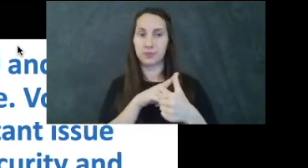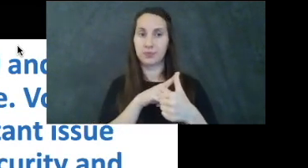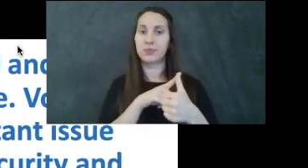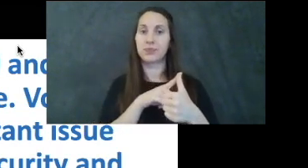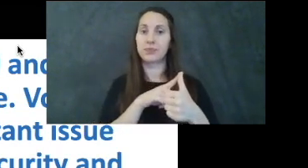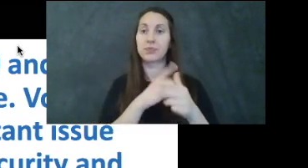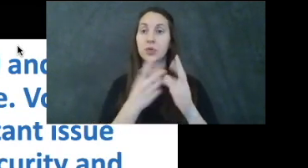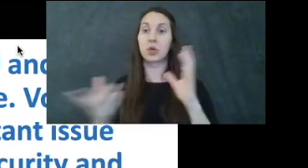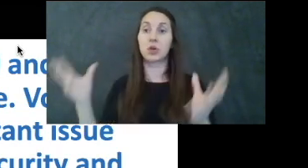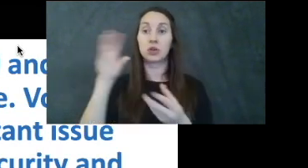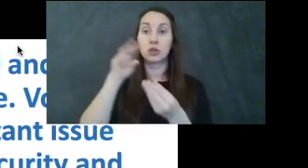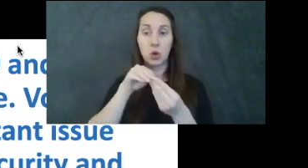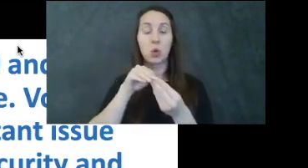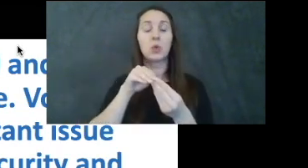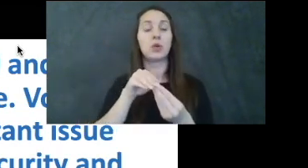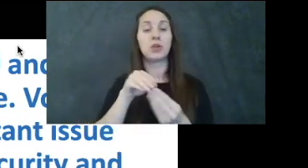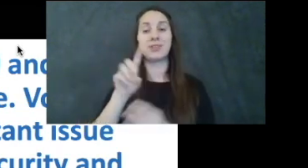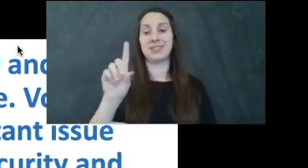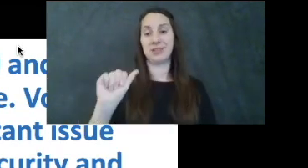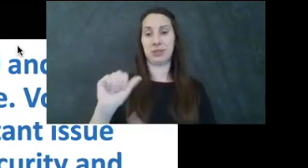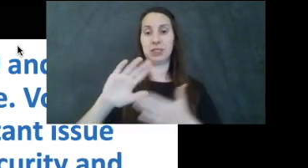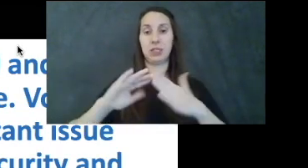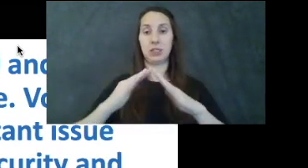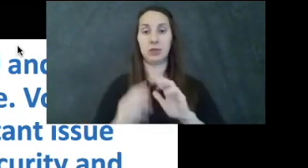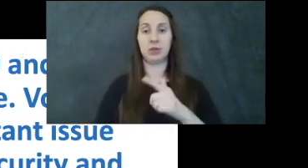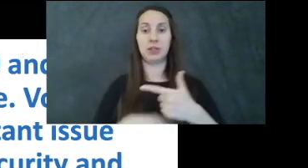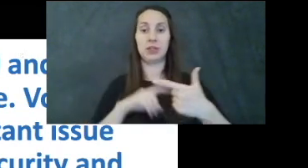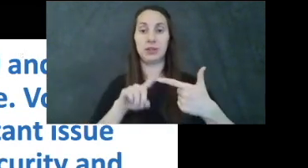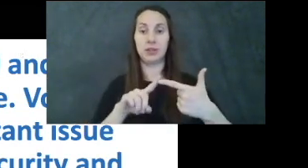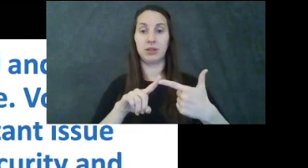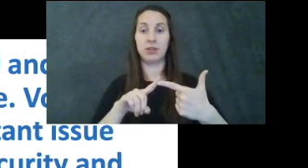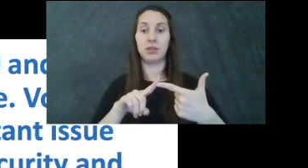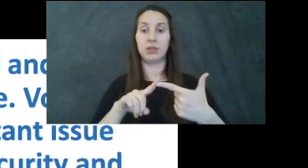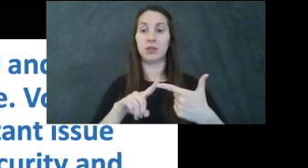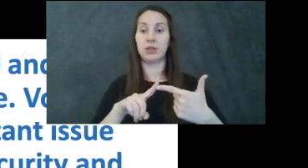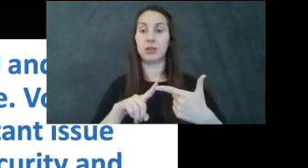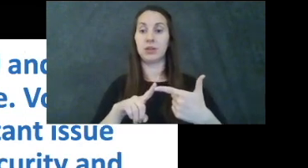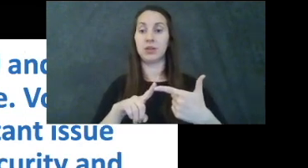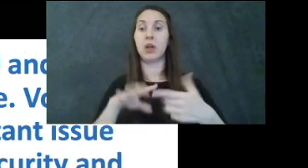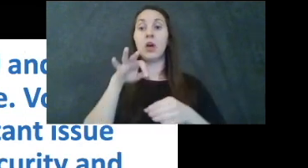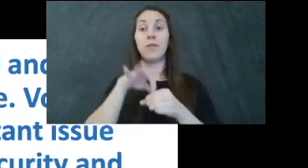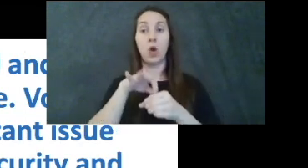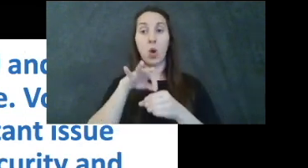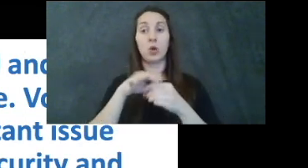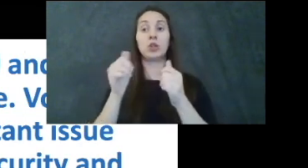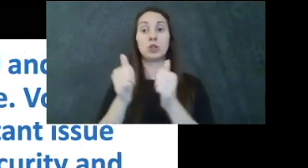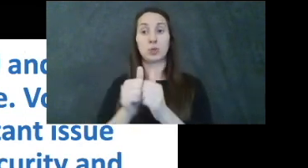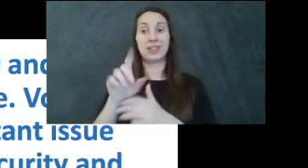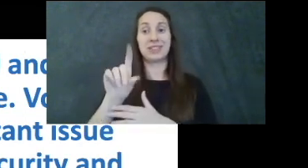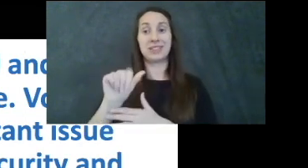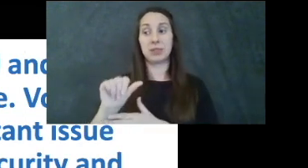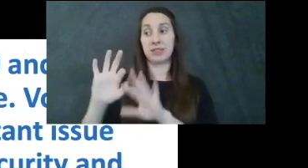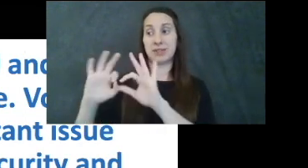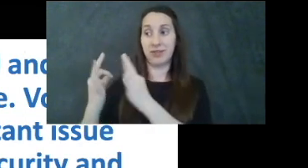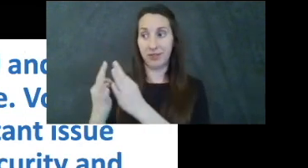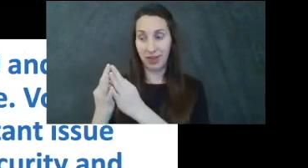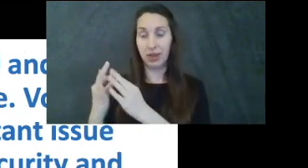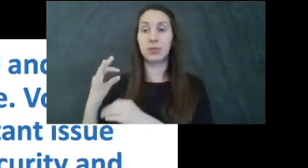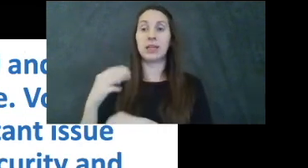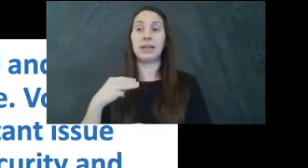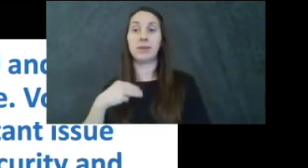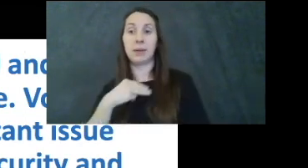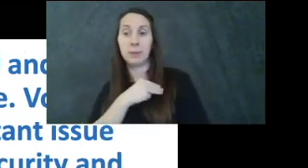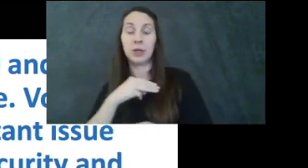total disability community, and then voters breaking out voters with disabilities, family members, and close